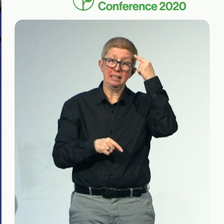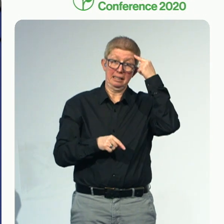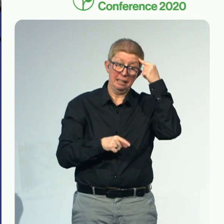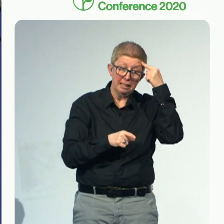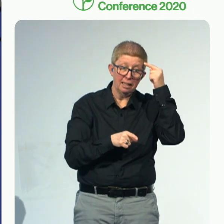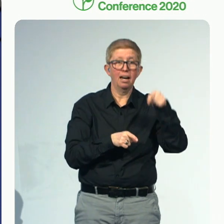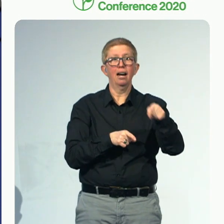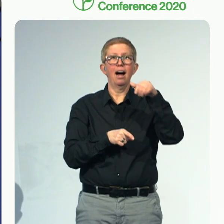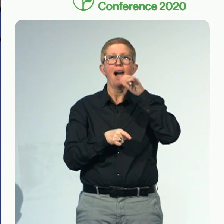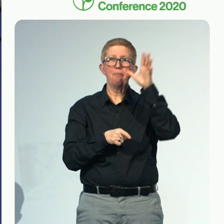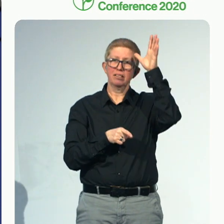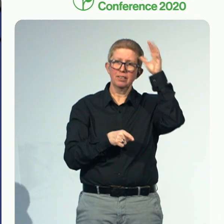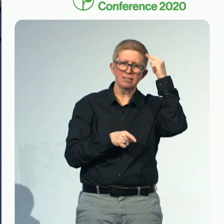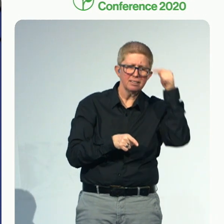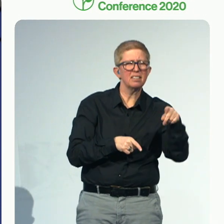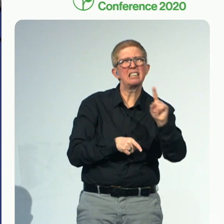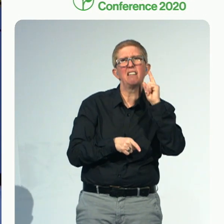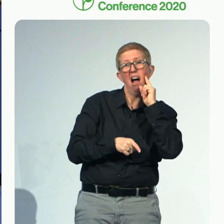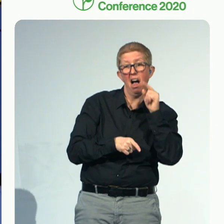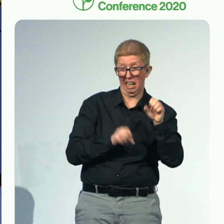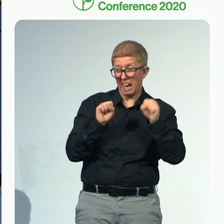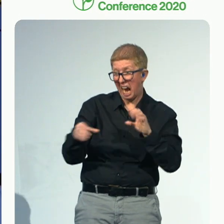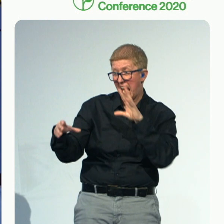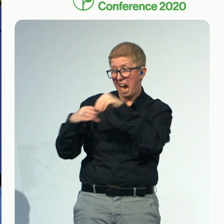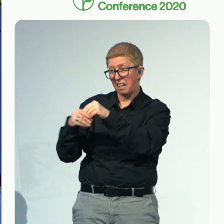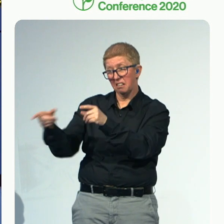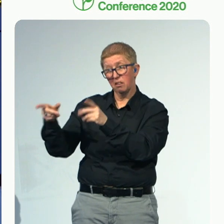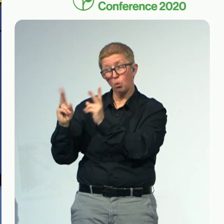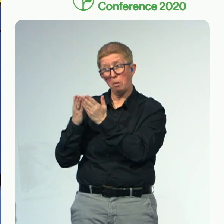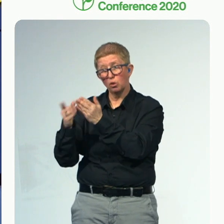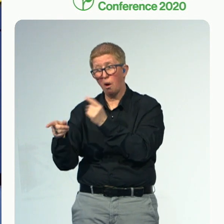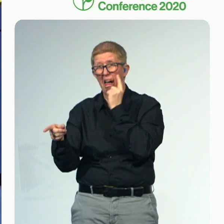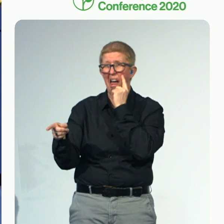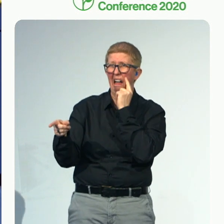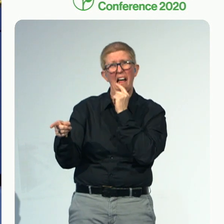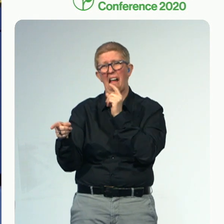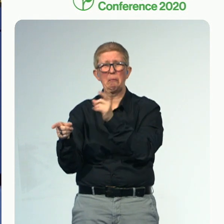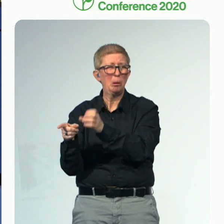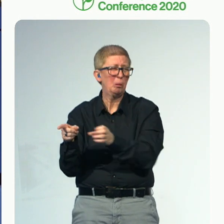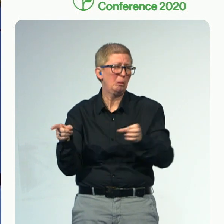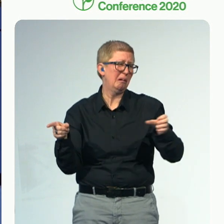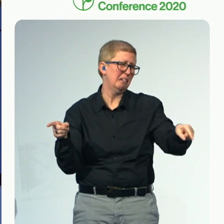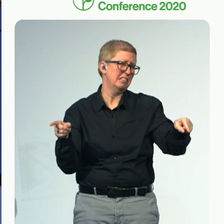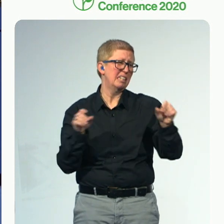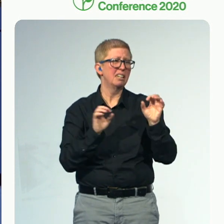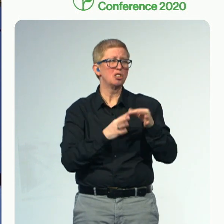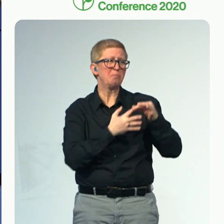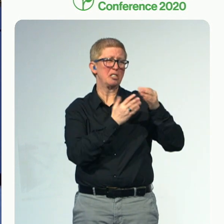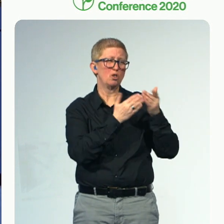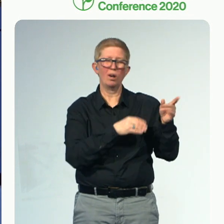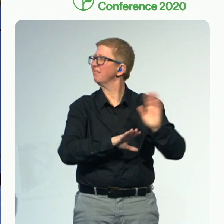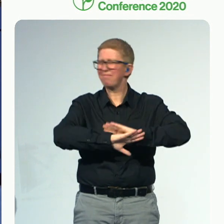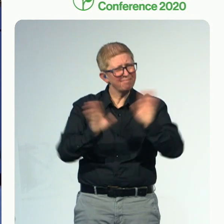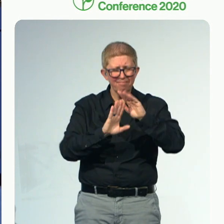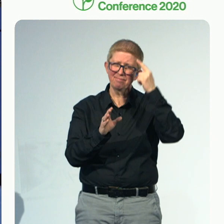might be an answer. Mm-hmm. But one additional question, where would you start to change it? Of course, it's the change of mindsets and the change of working